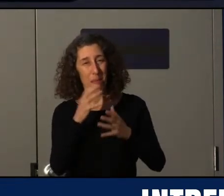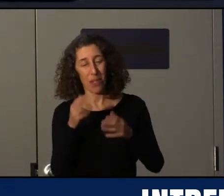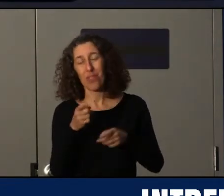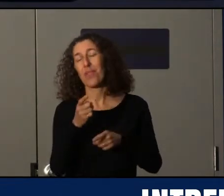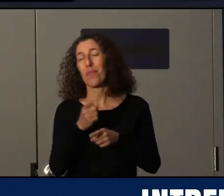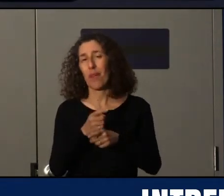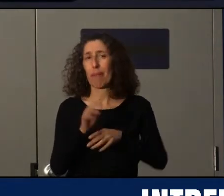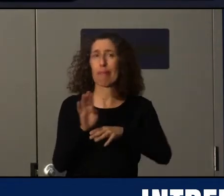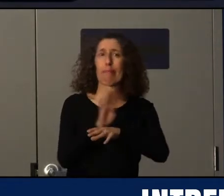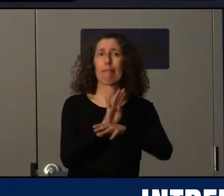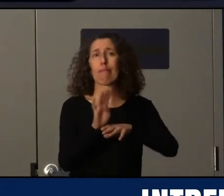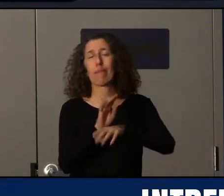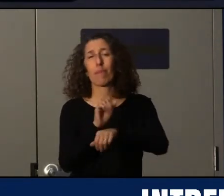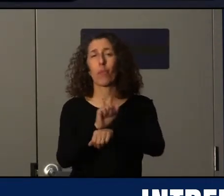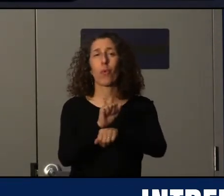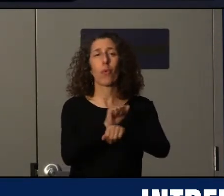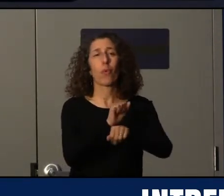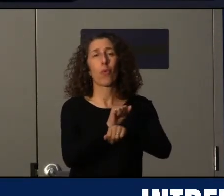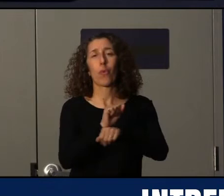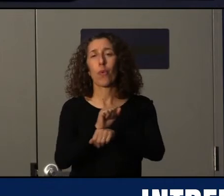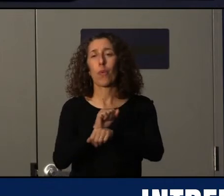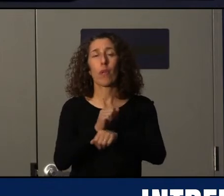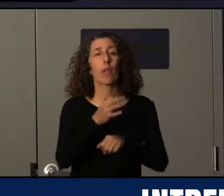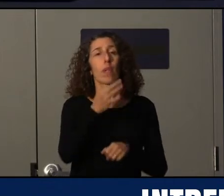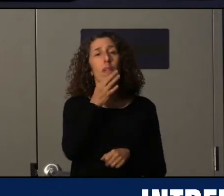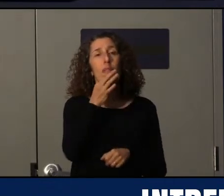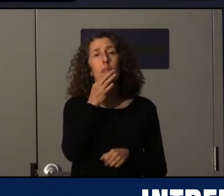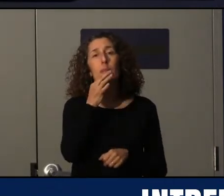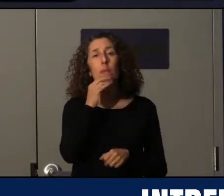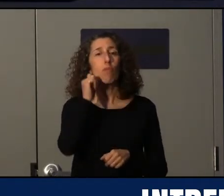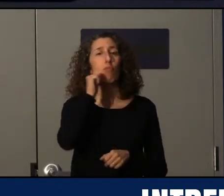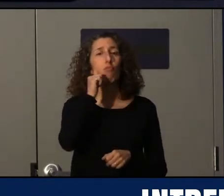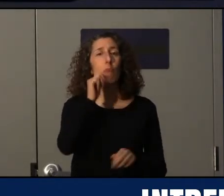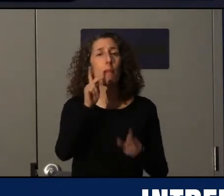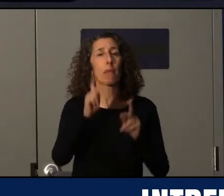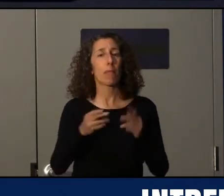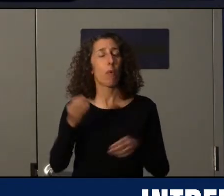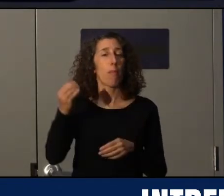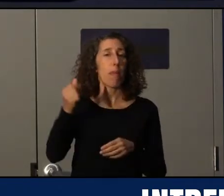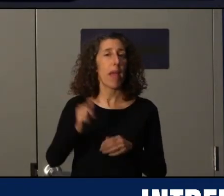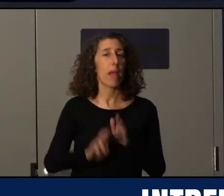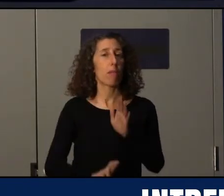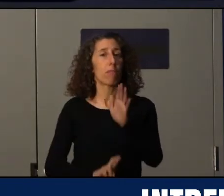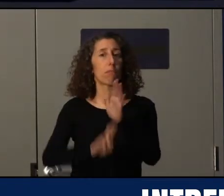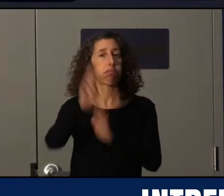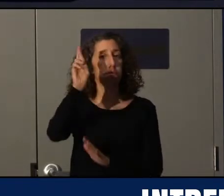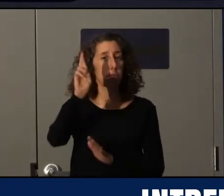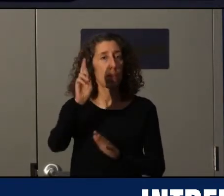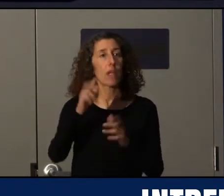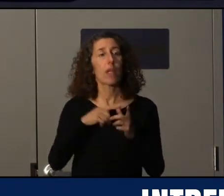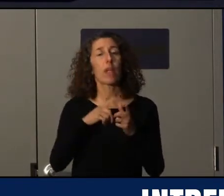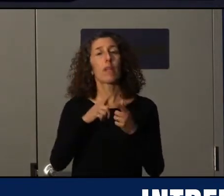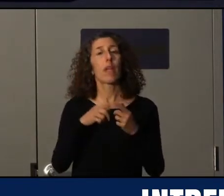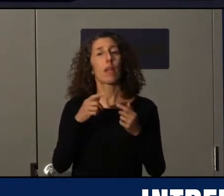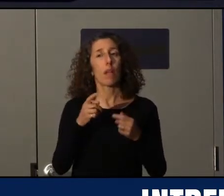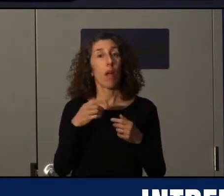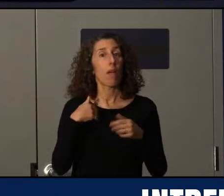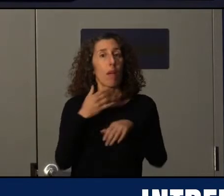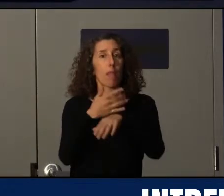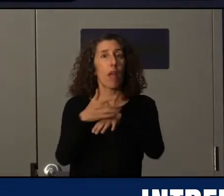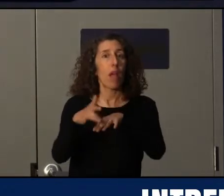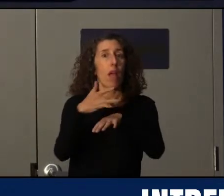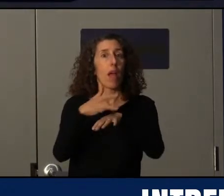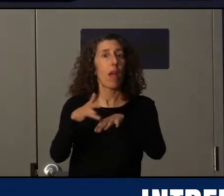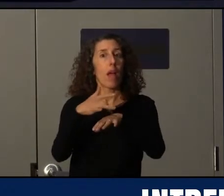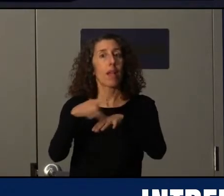space travel, how do you think the role of astronauts will change as maybe they get more free time? Like, what may astronauts spend their time